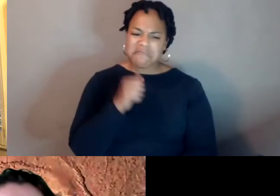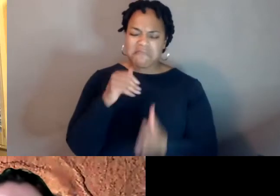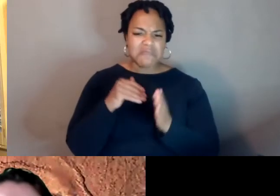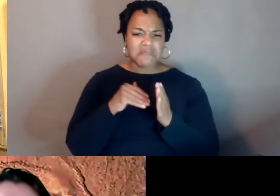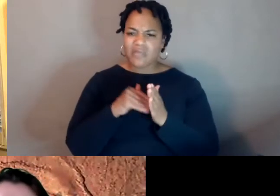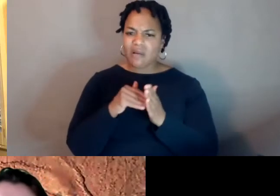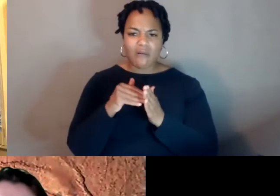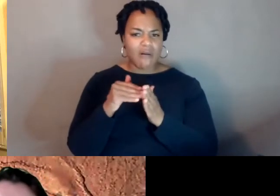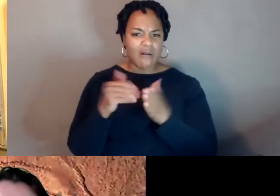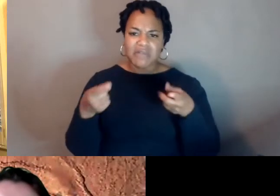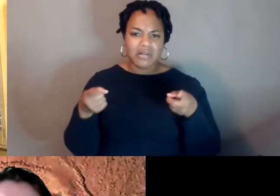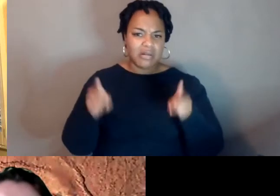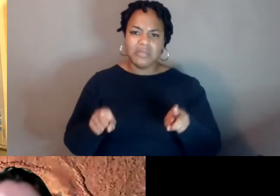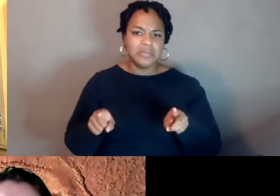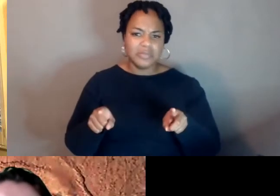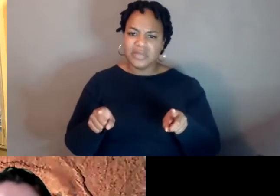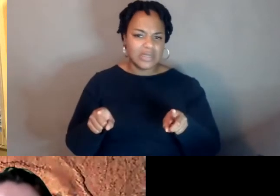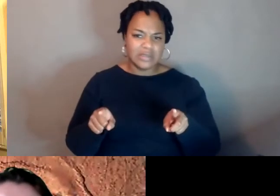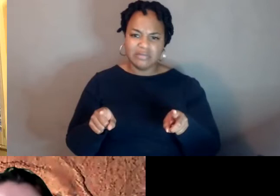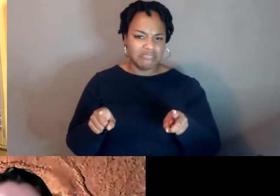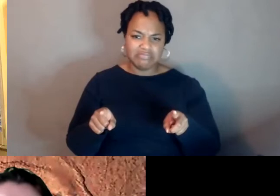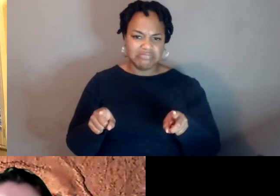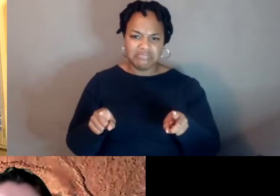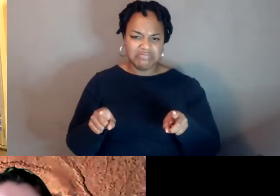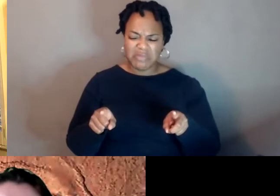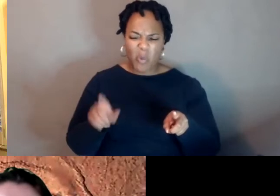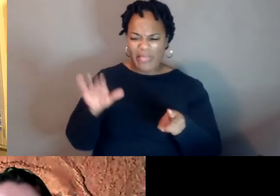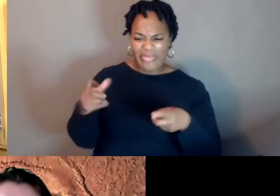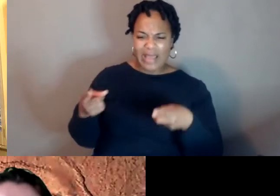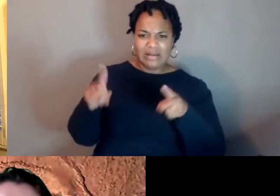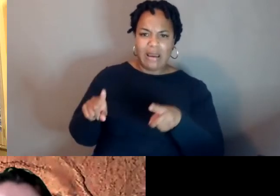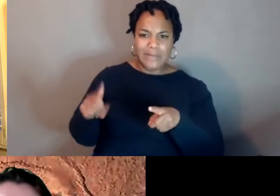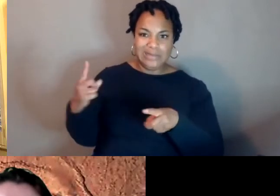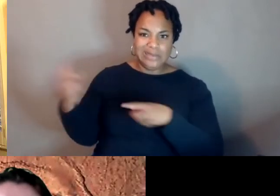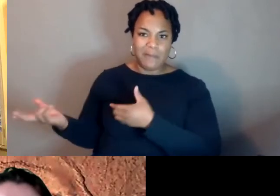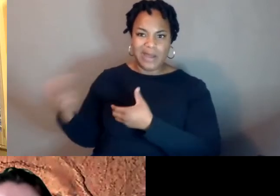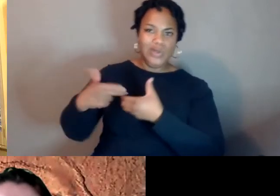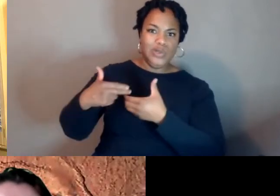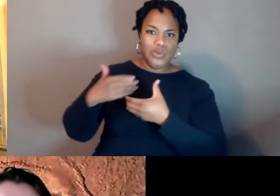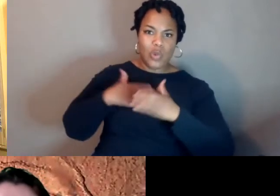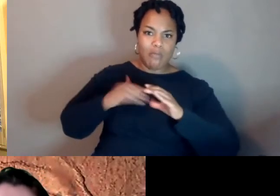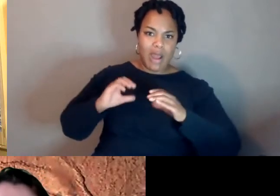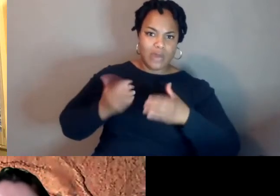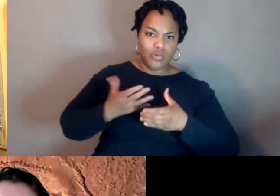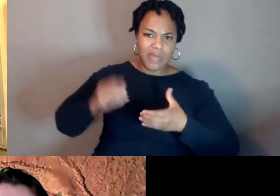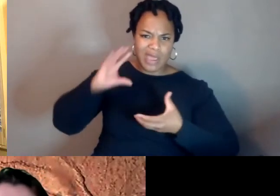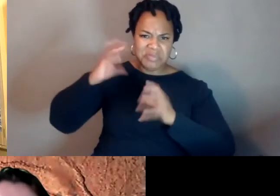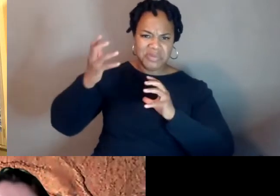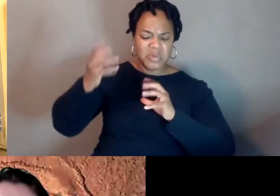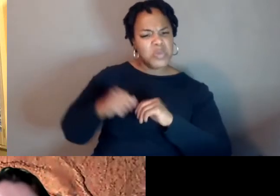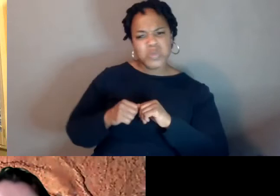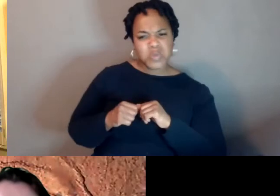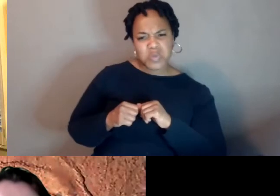situations where I have seen that occur in my own groups. Right. I